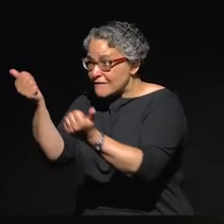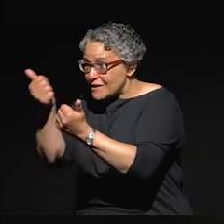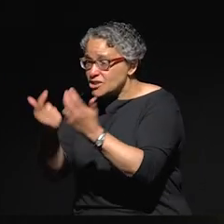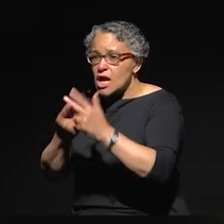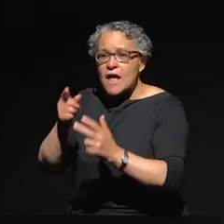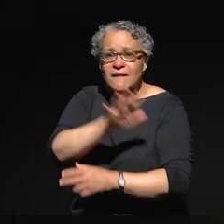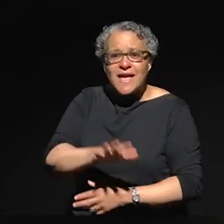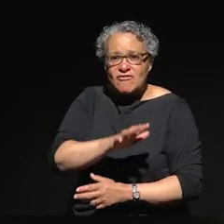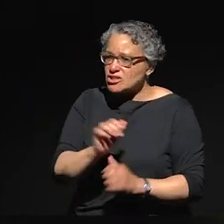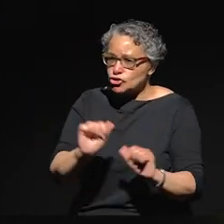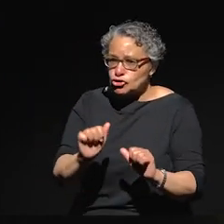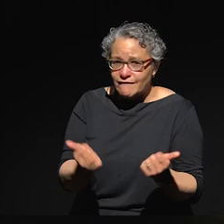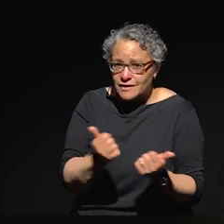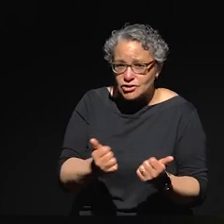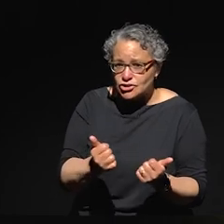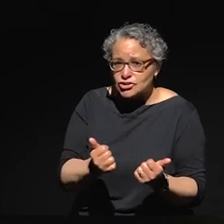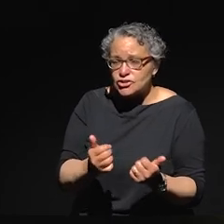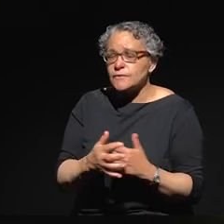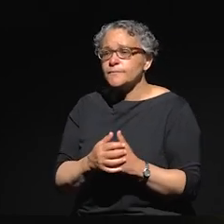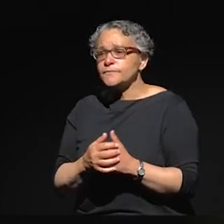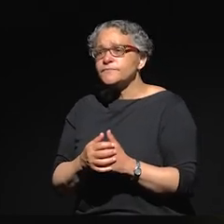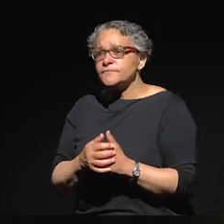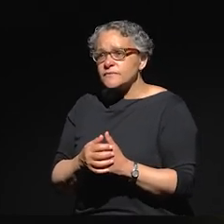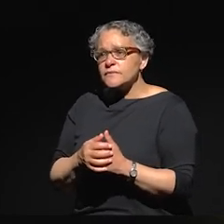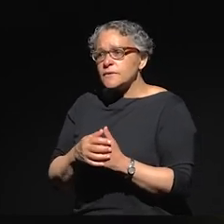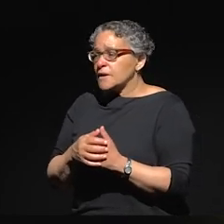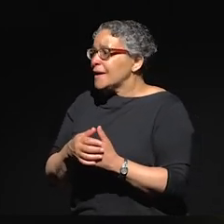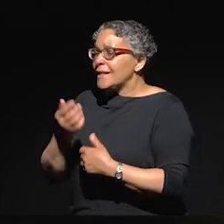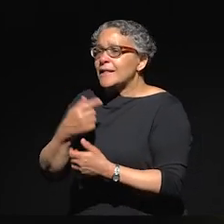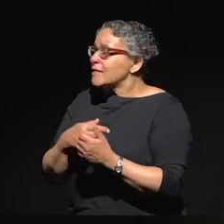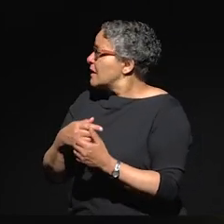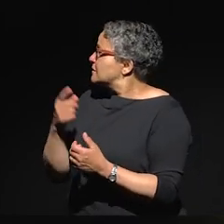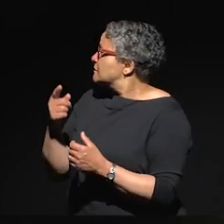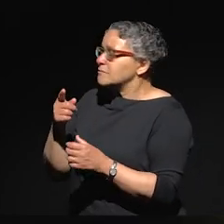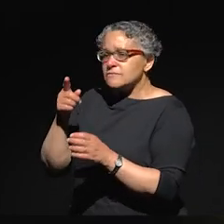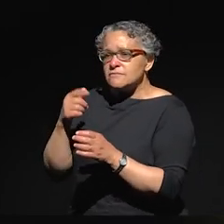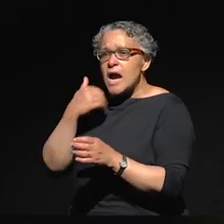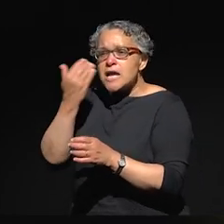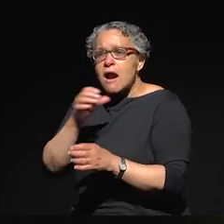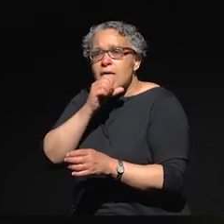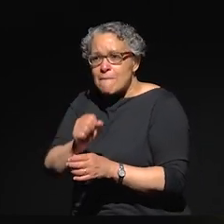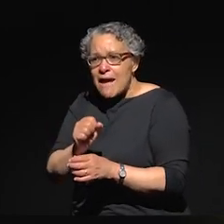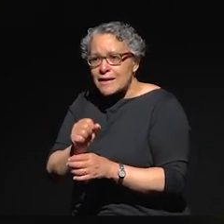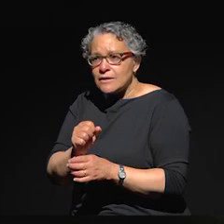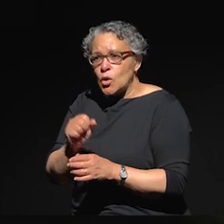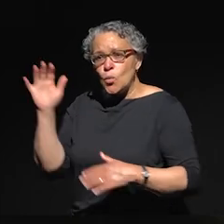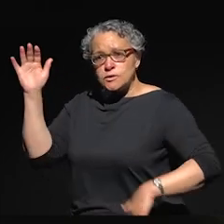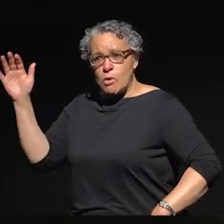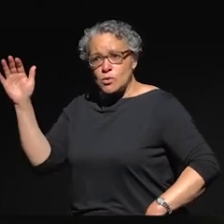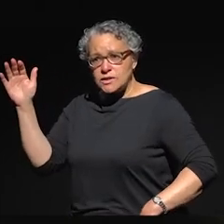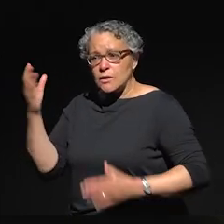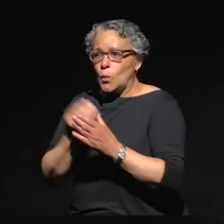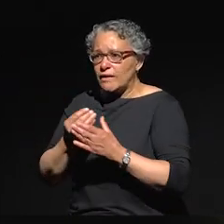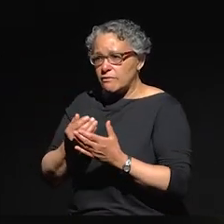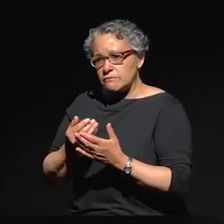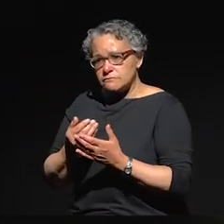here, which is the God the Father in the final altarpiece, is basically a young man that was posing for him in contemporary clothing. He was